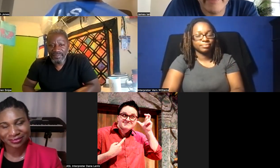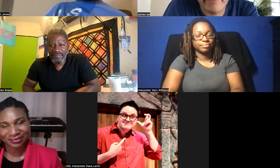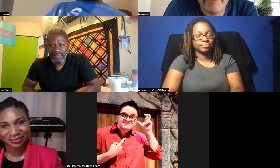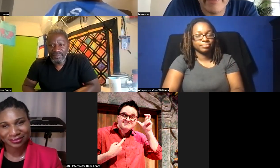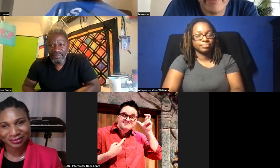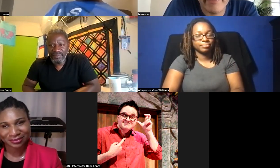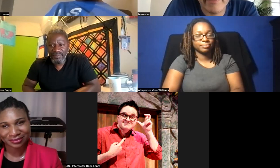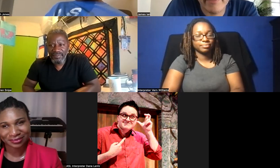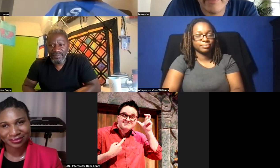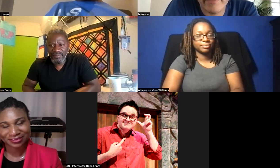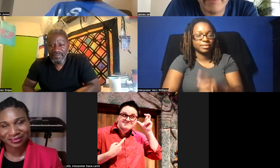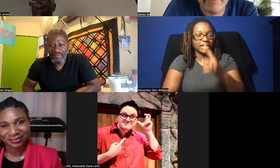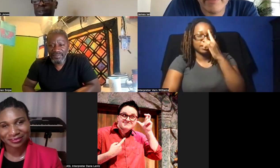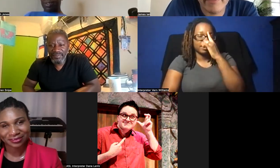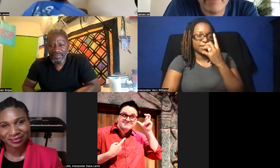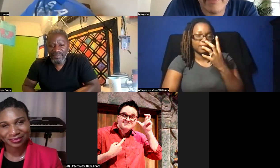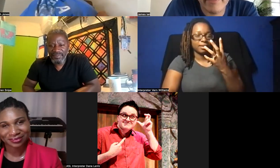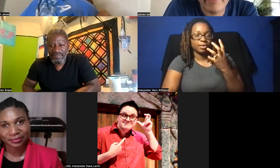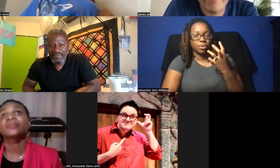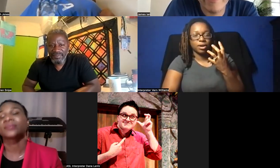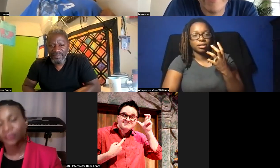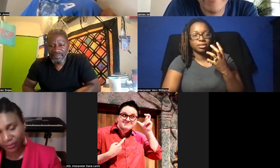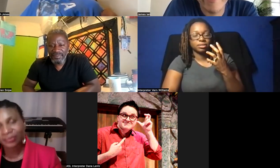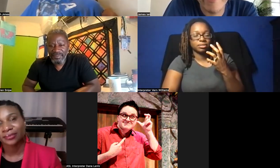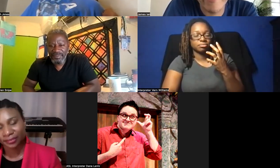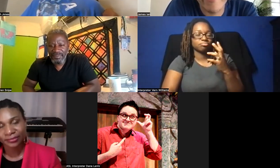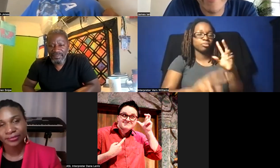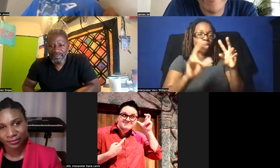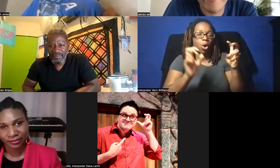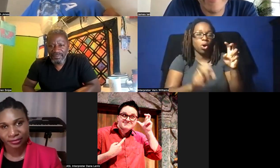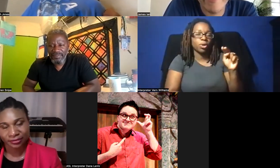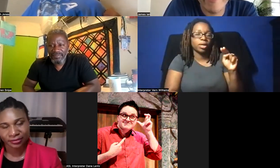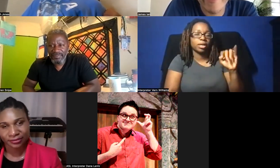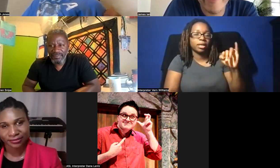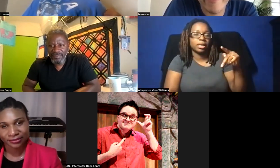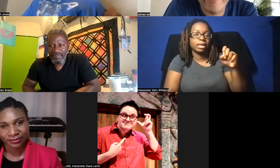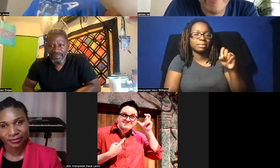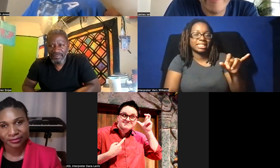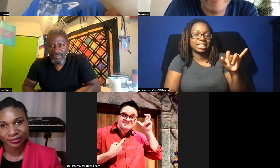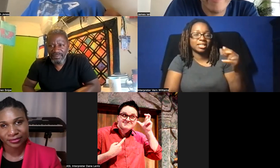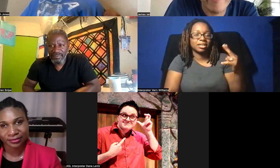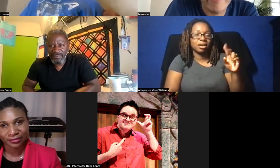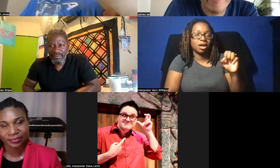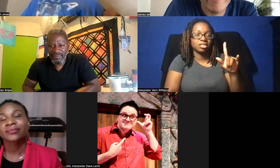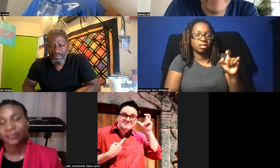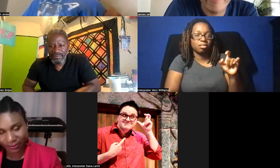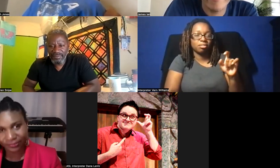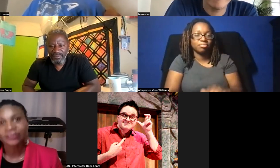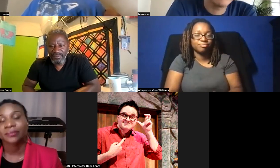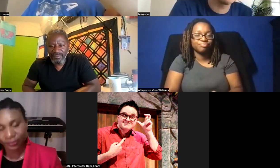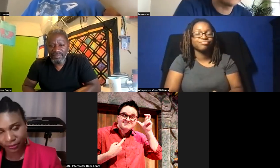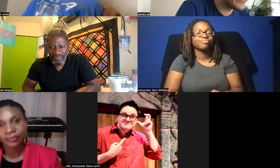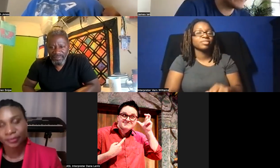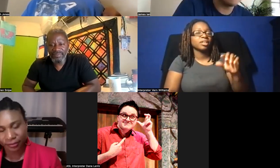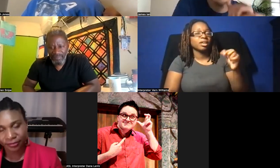I think I want to quote Nipsey Hussle with this. Hustle and motivate, you